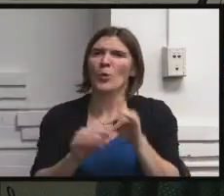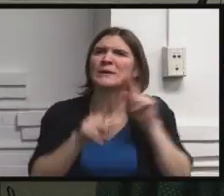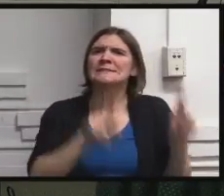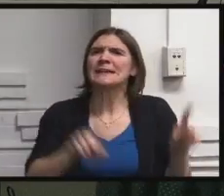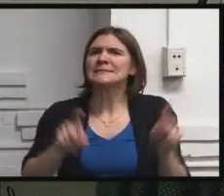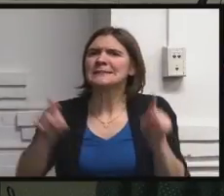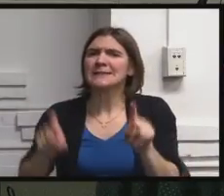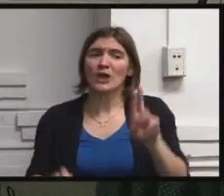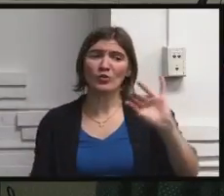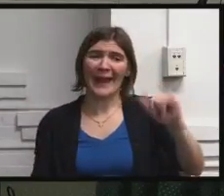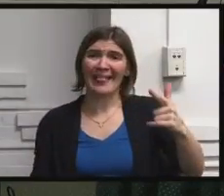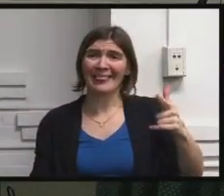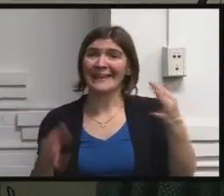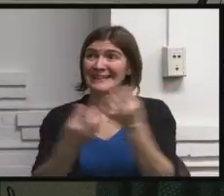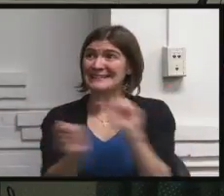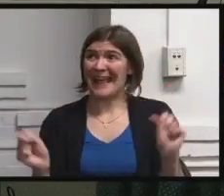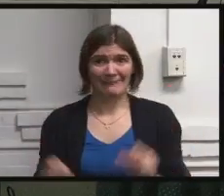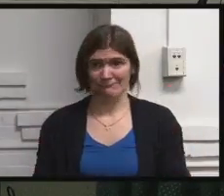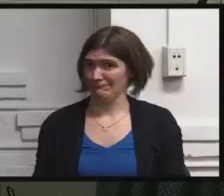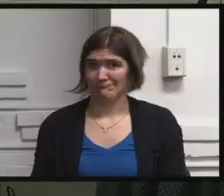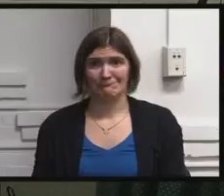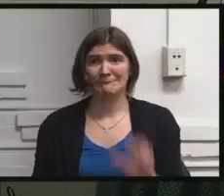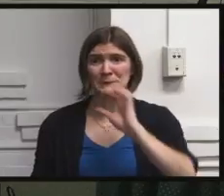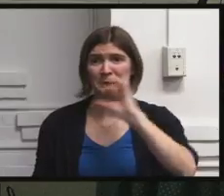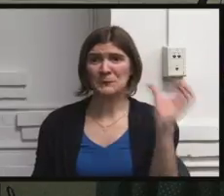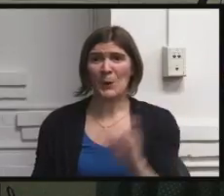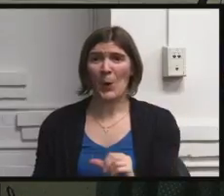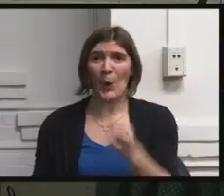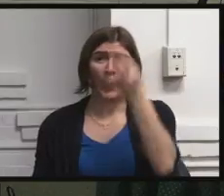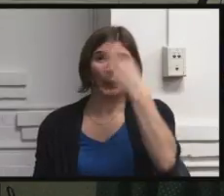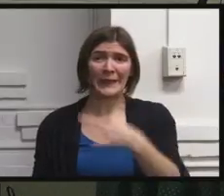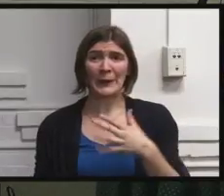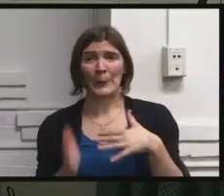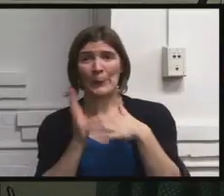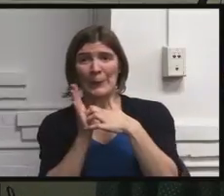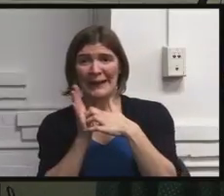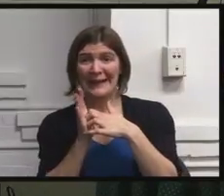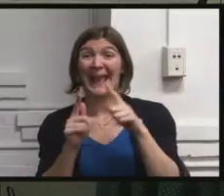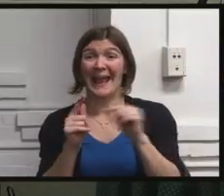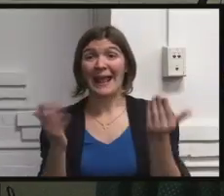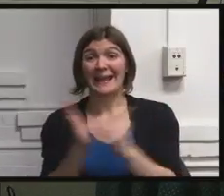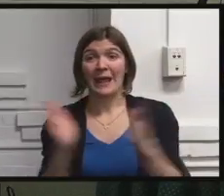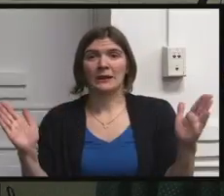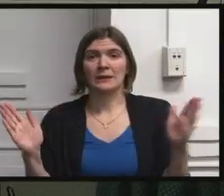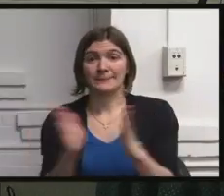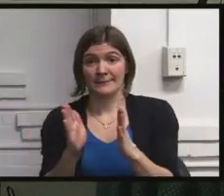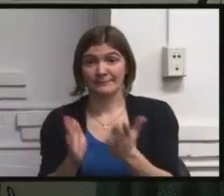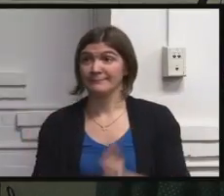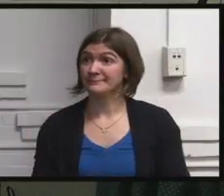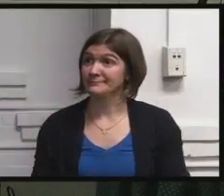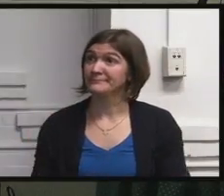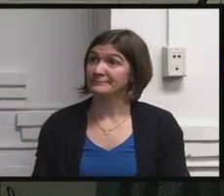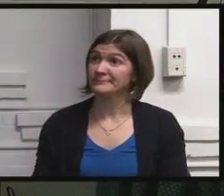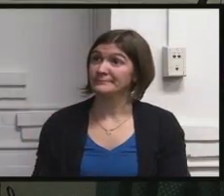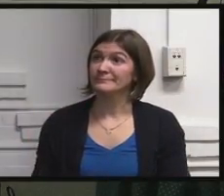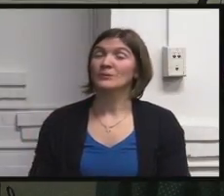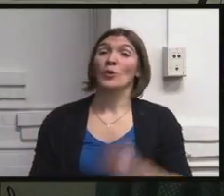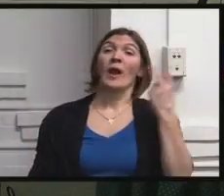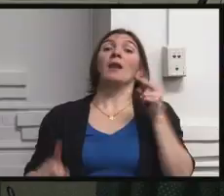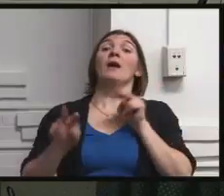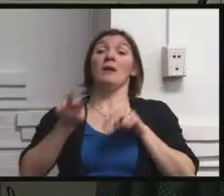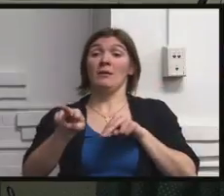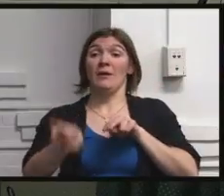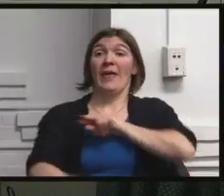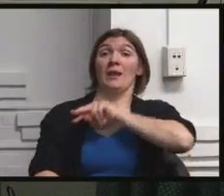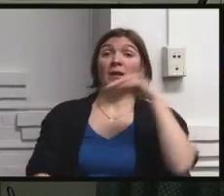test levels of rail. Again, safety feature, keeping you in the roadway. And the travel lane is too narrow in accordance with